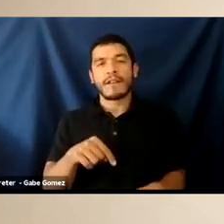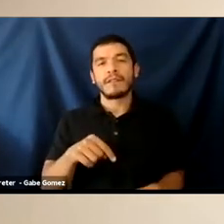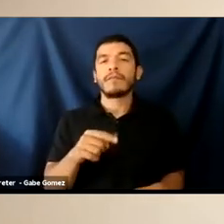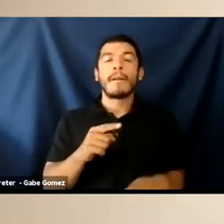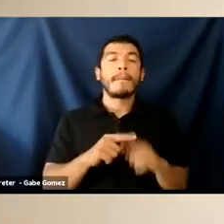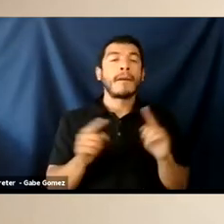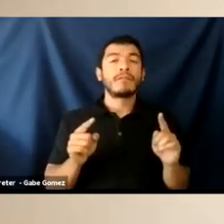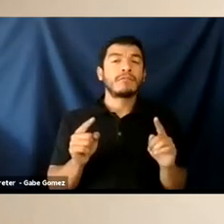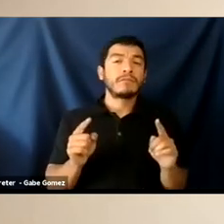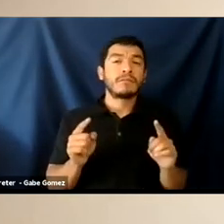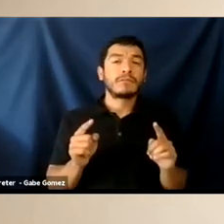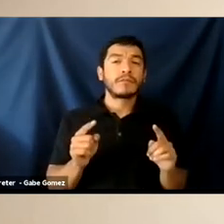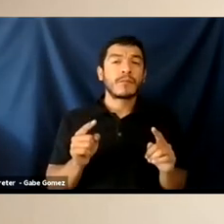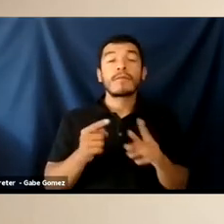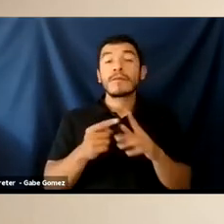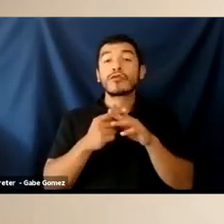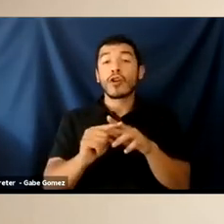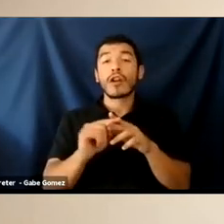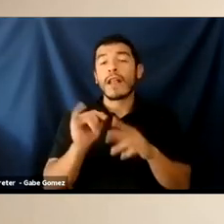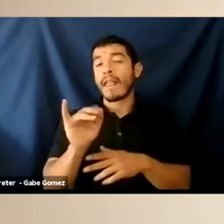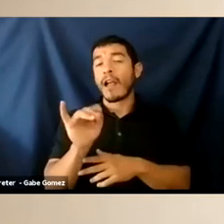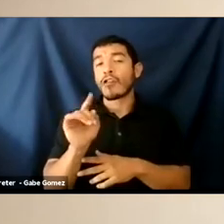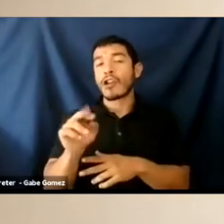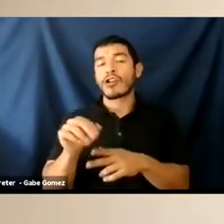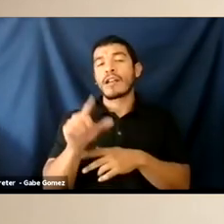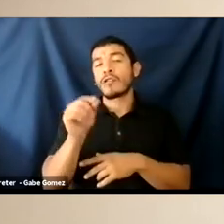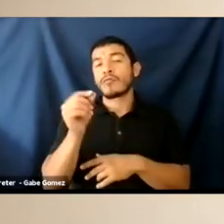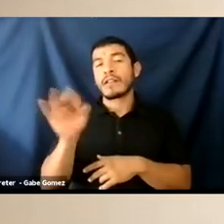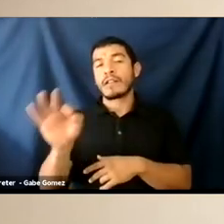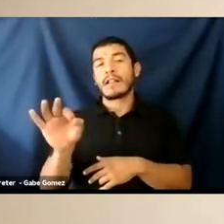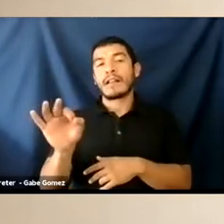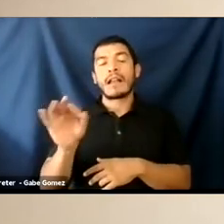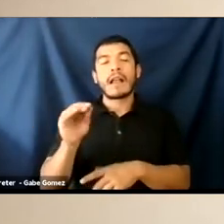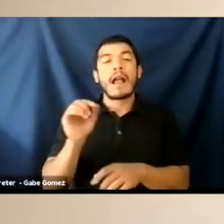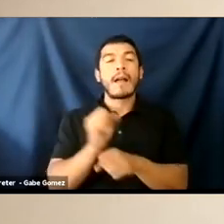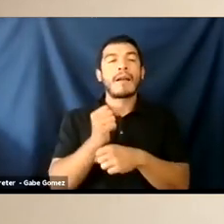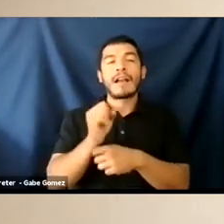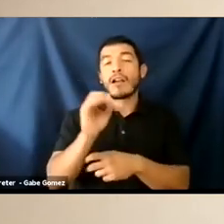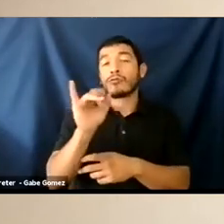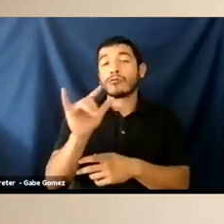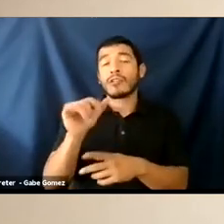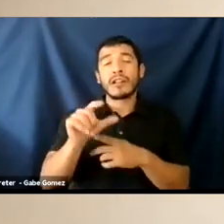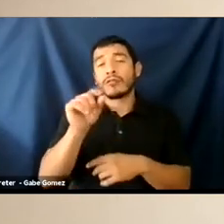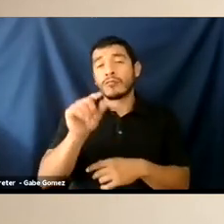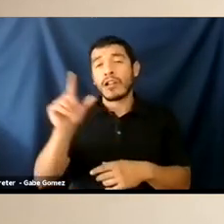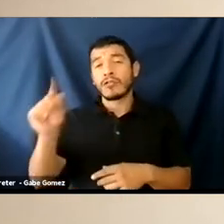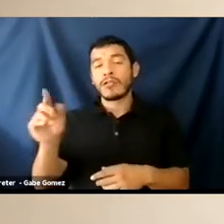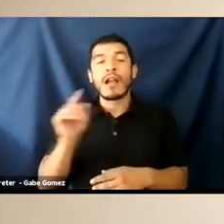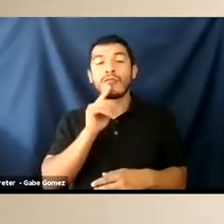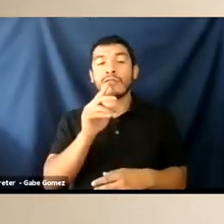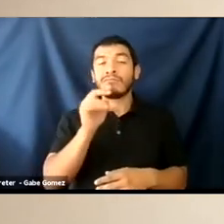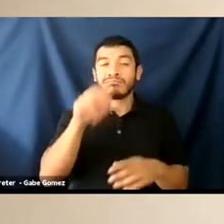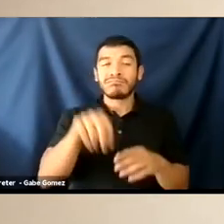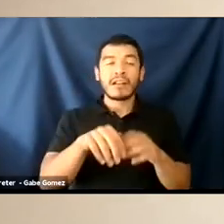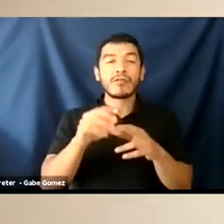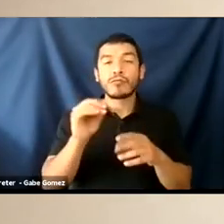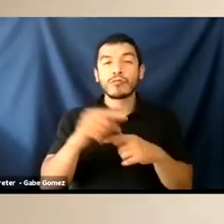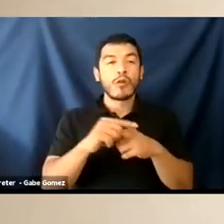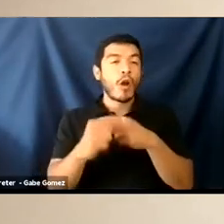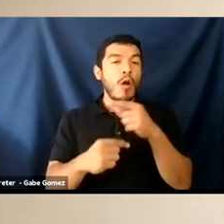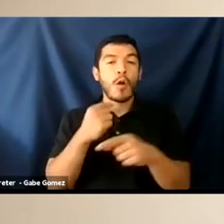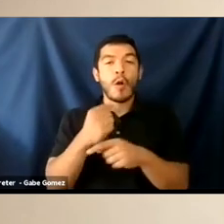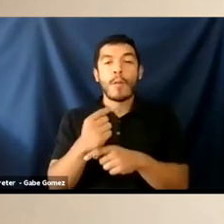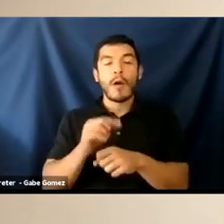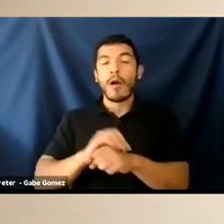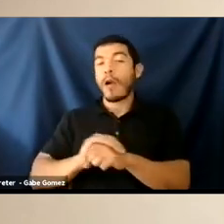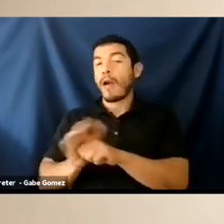But launching the rider in 2019, socializing it in 2020, and then going straight into a global pandemic where most